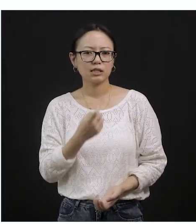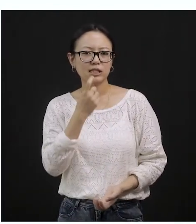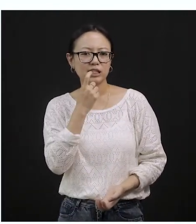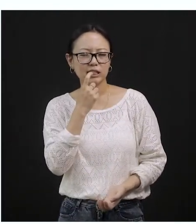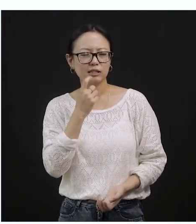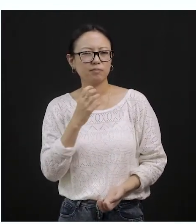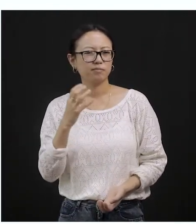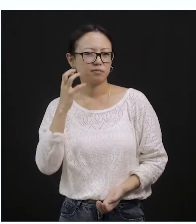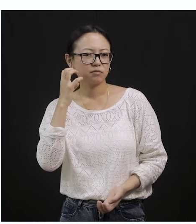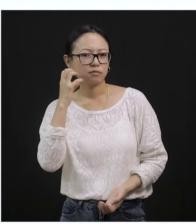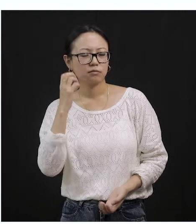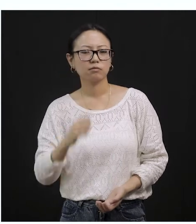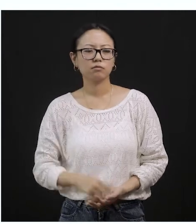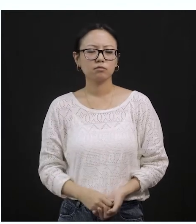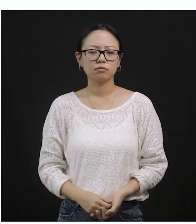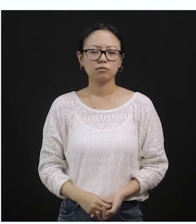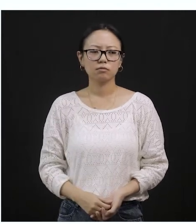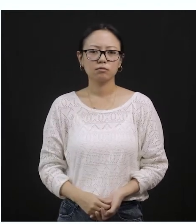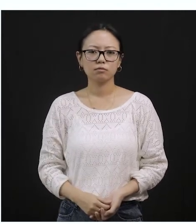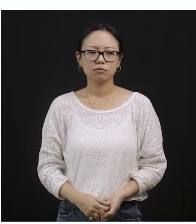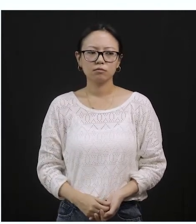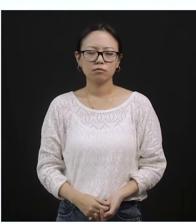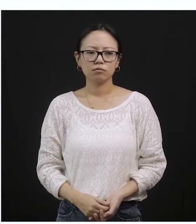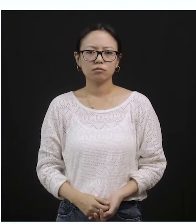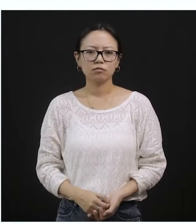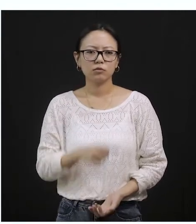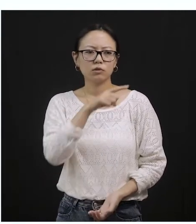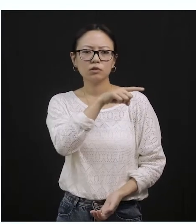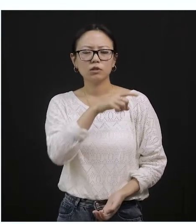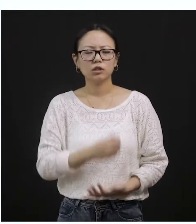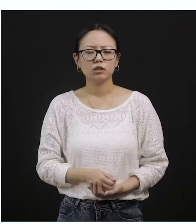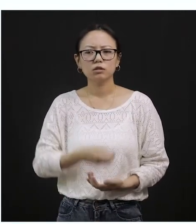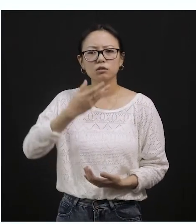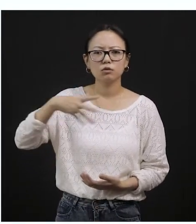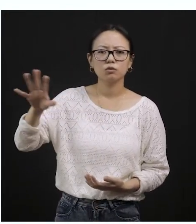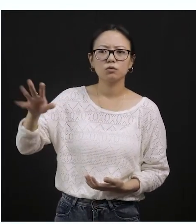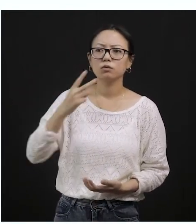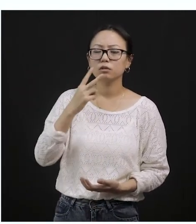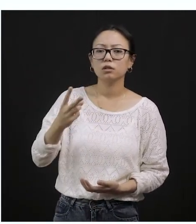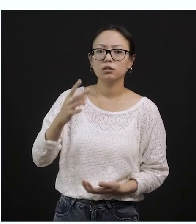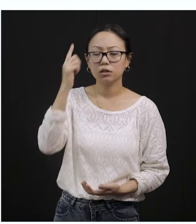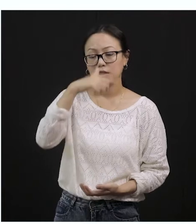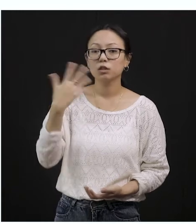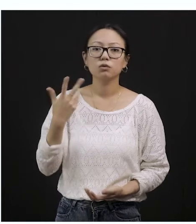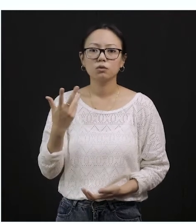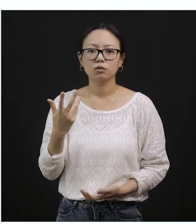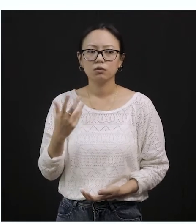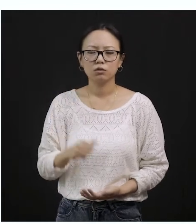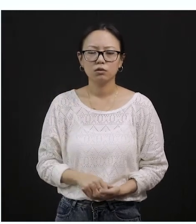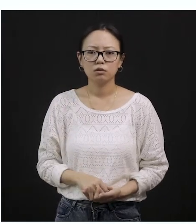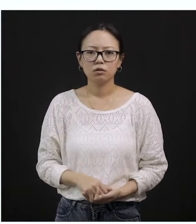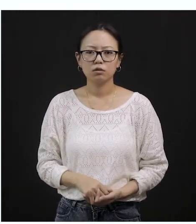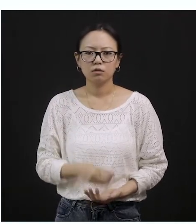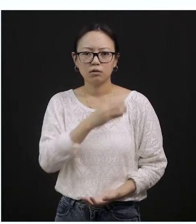Ouch, it's so painful, right? So now he should go and see a doctor, right? He should go and see a doctor, but